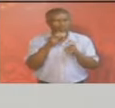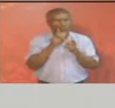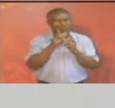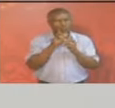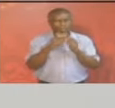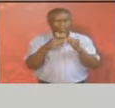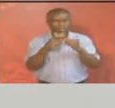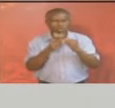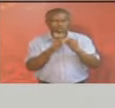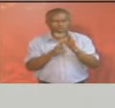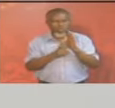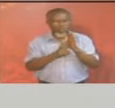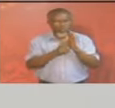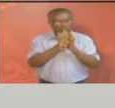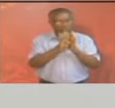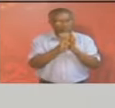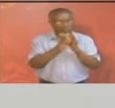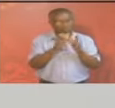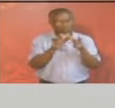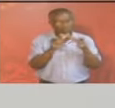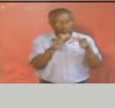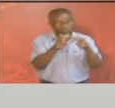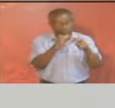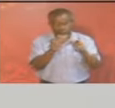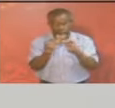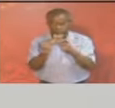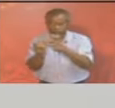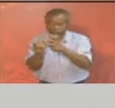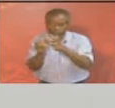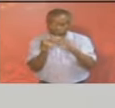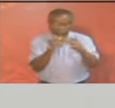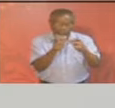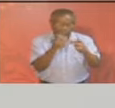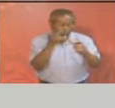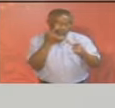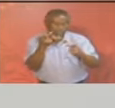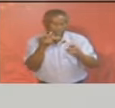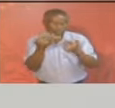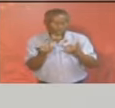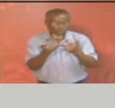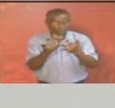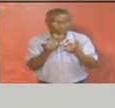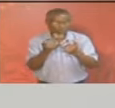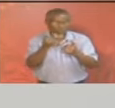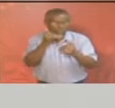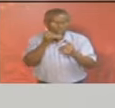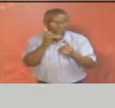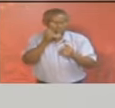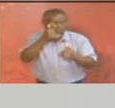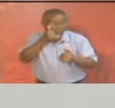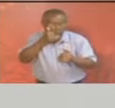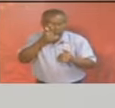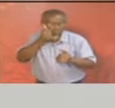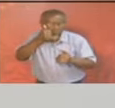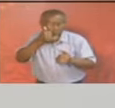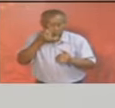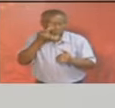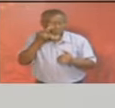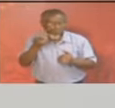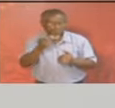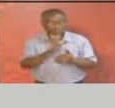temporal sequence as we go from one update to the next. We see clusters getting slightly larger as additional people